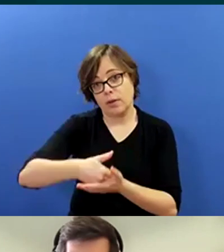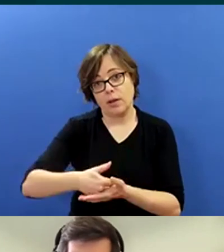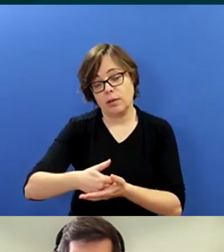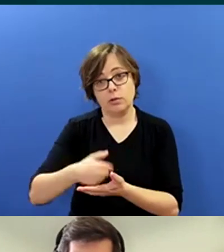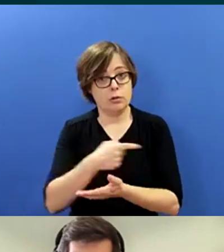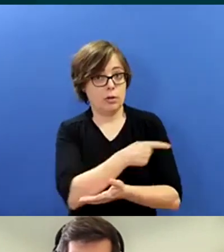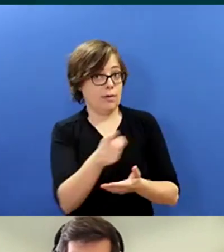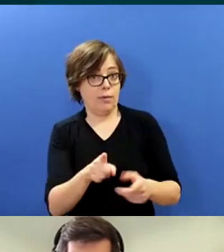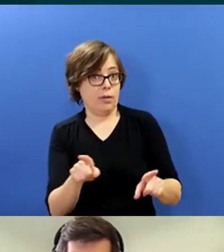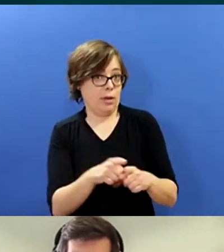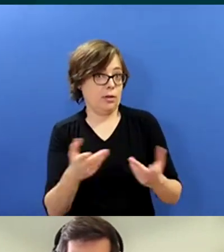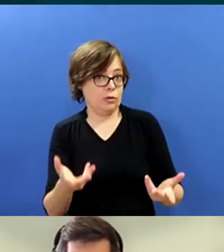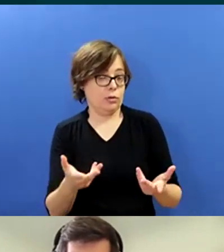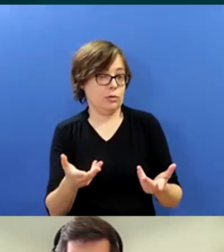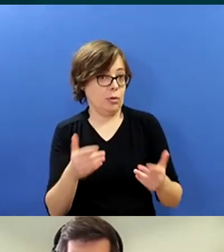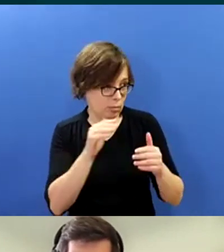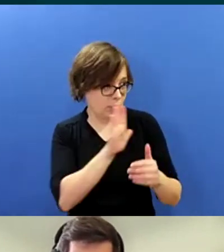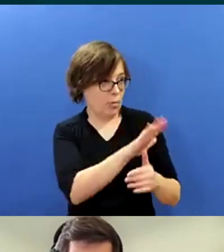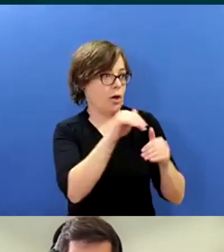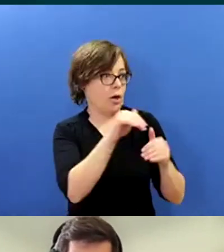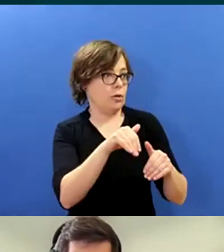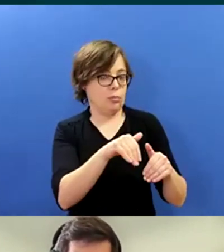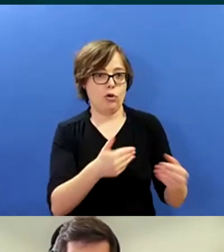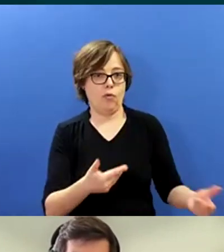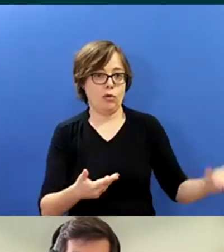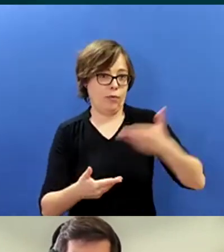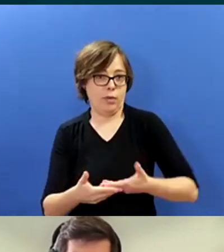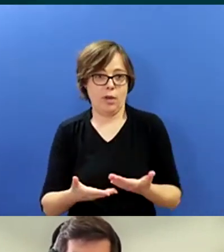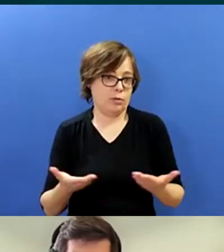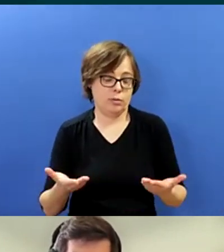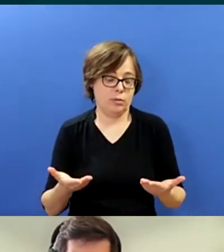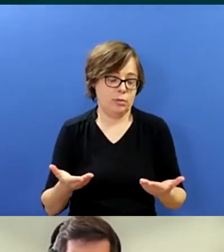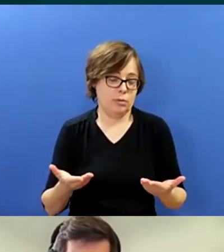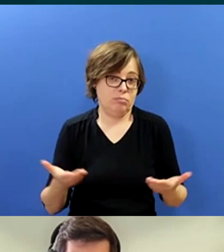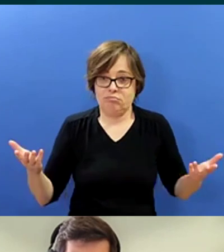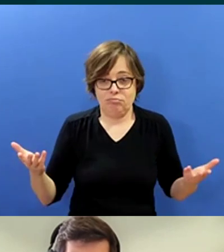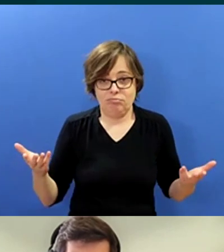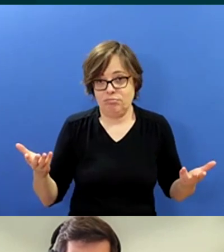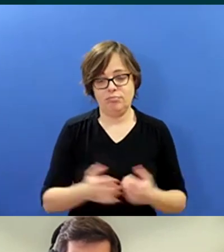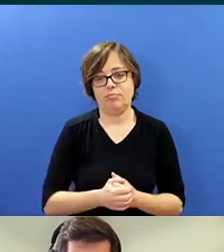project result.